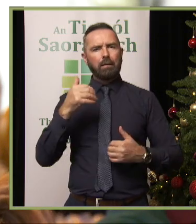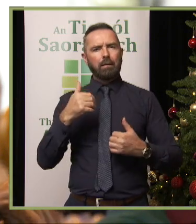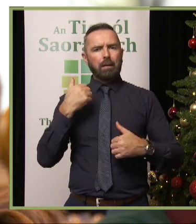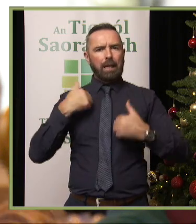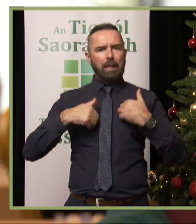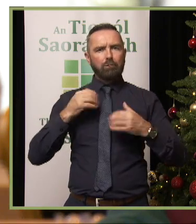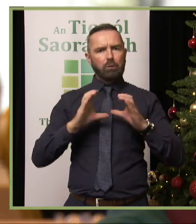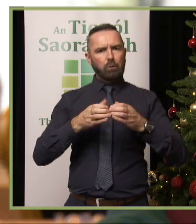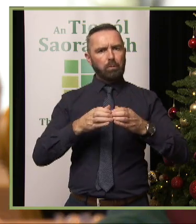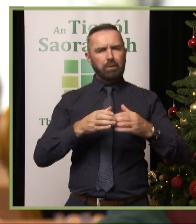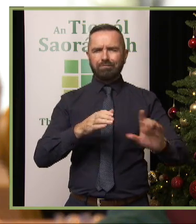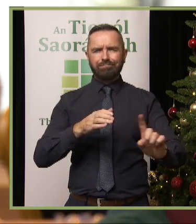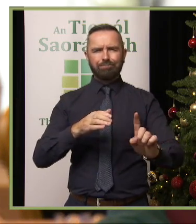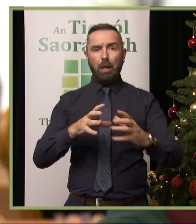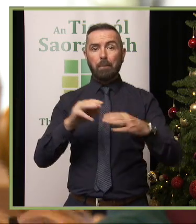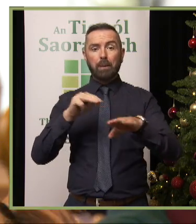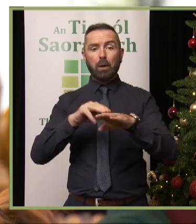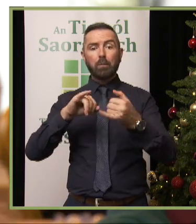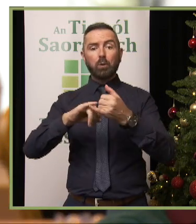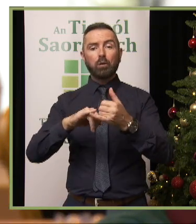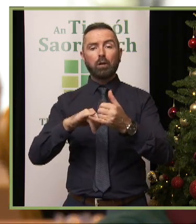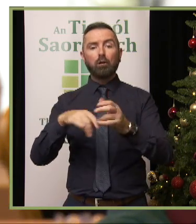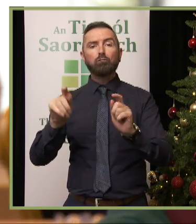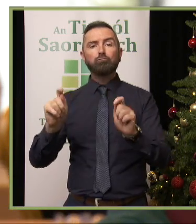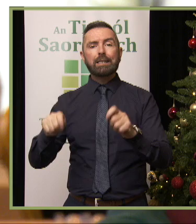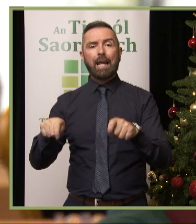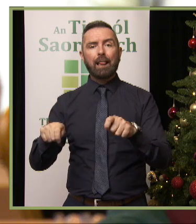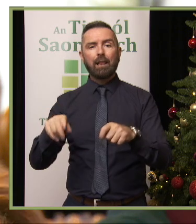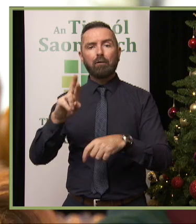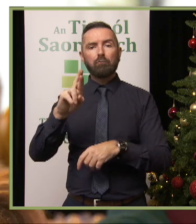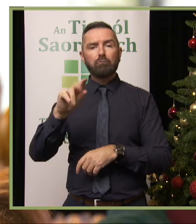I'm coming from, I'm involved in that industry, and it's